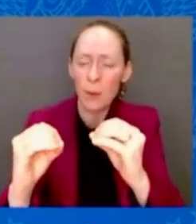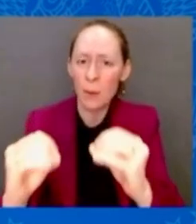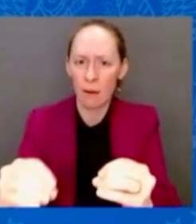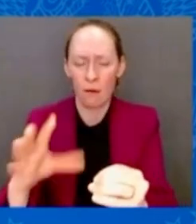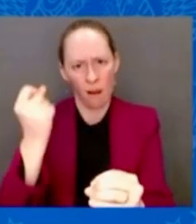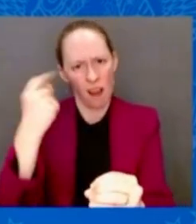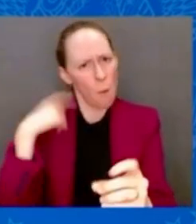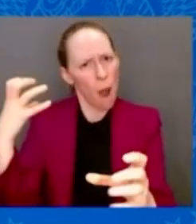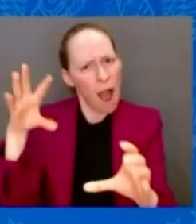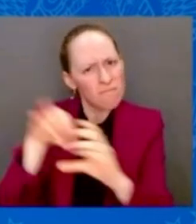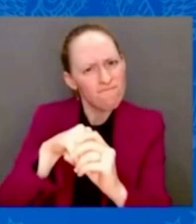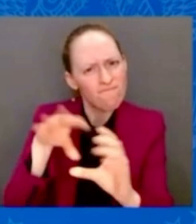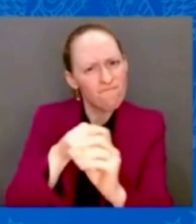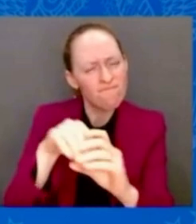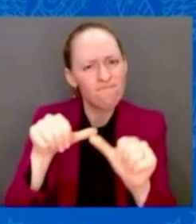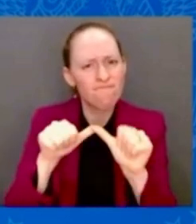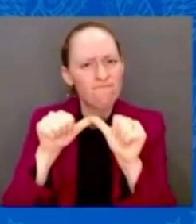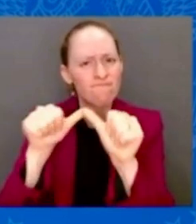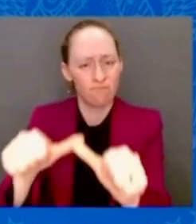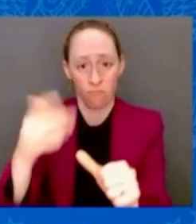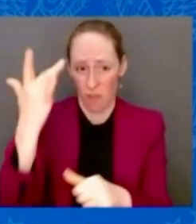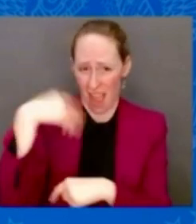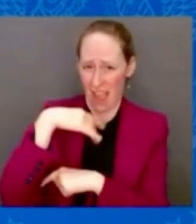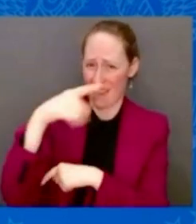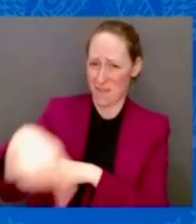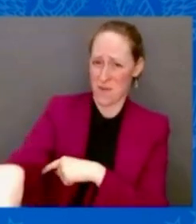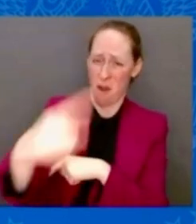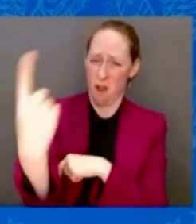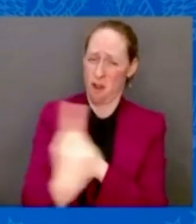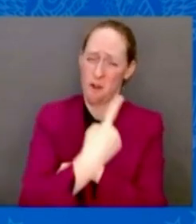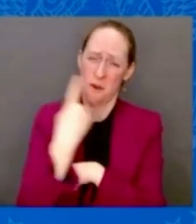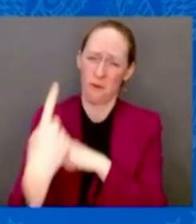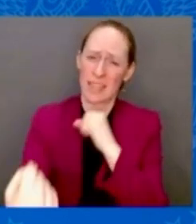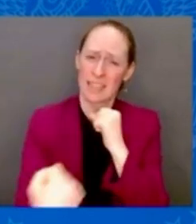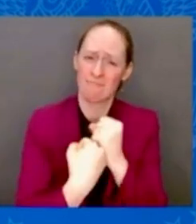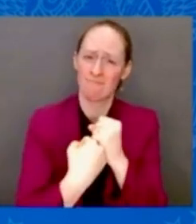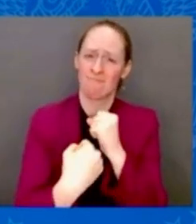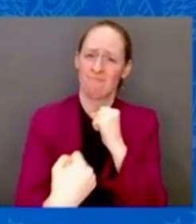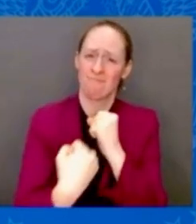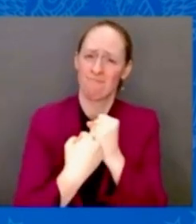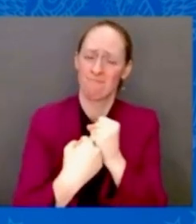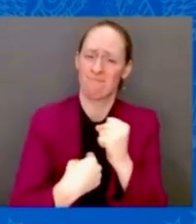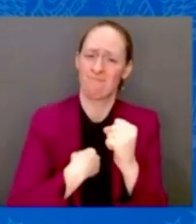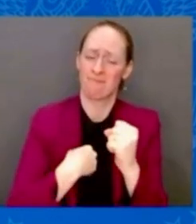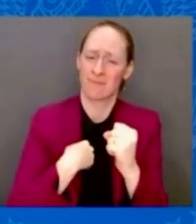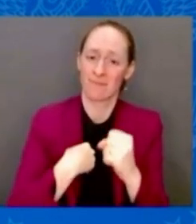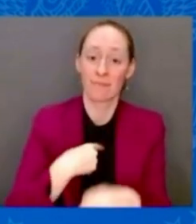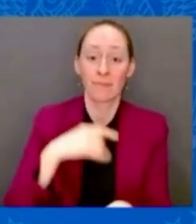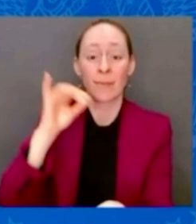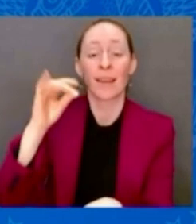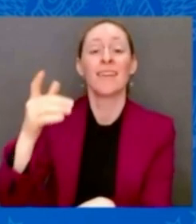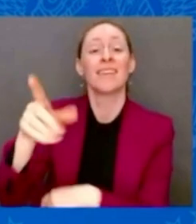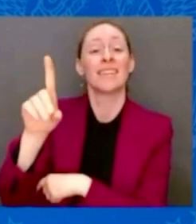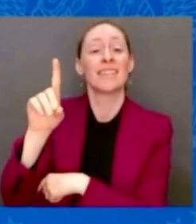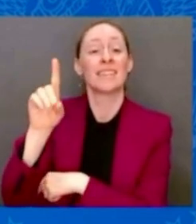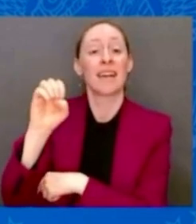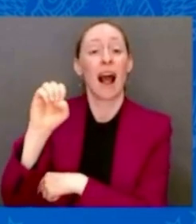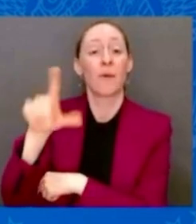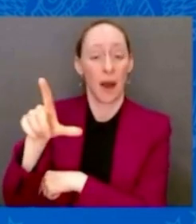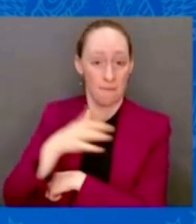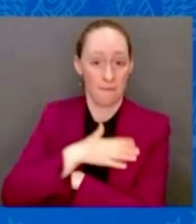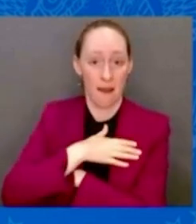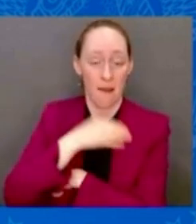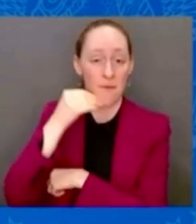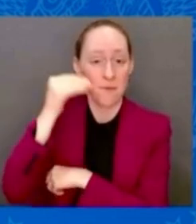ever to endorse me, there's three political parties in Delaware, Democrats, Republicans, and firefighters. Well, you all think I'm